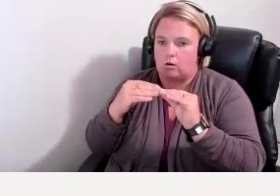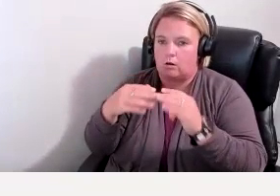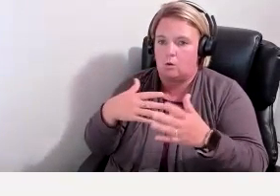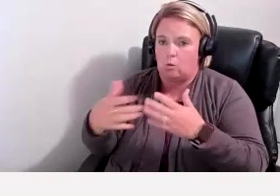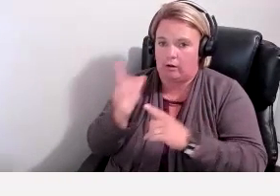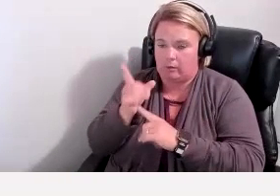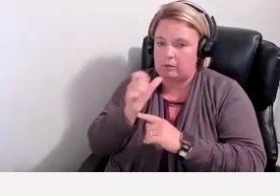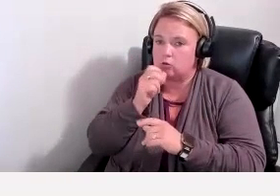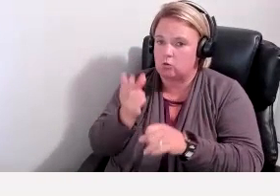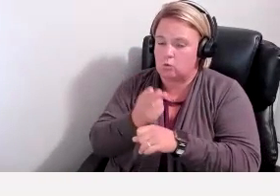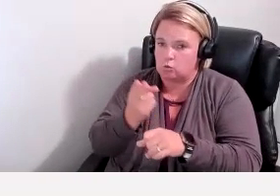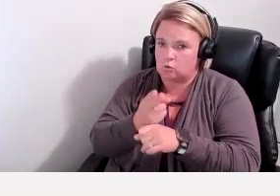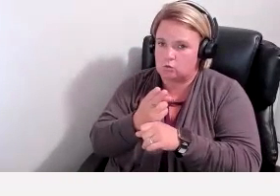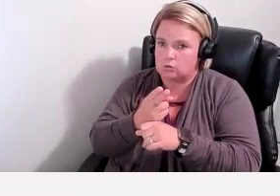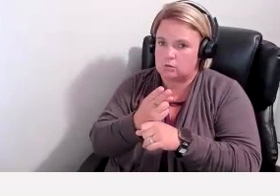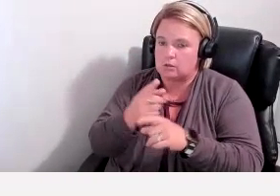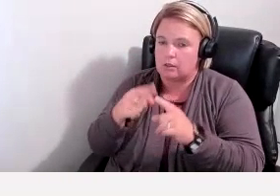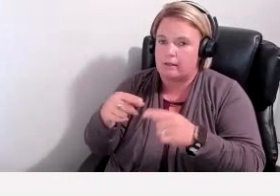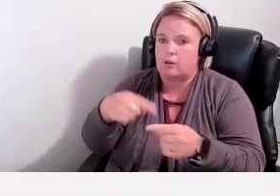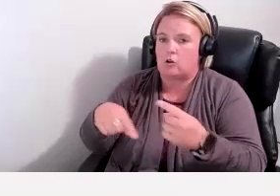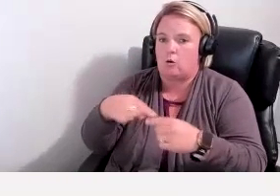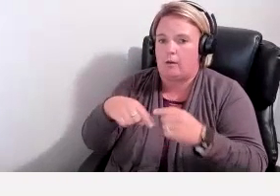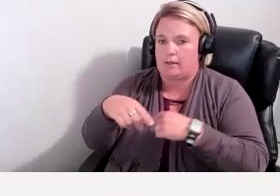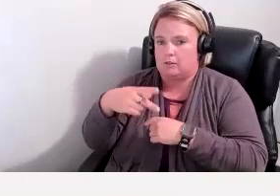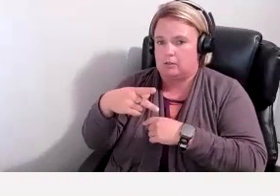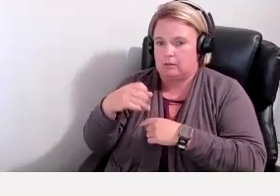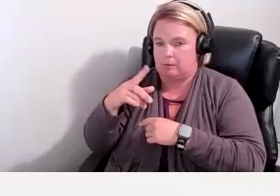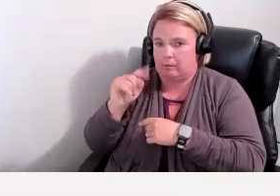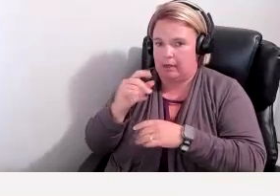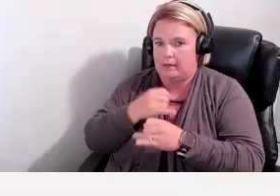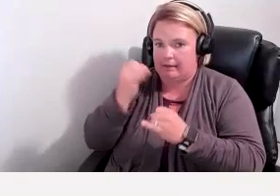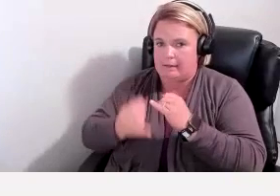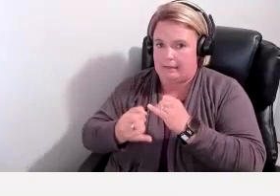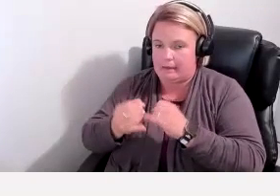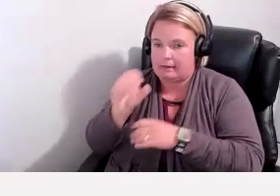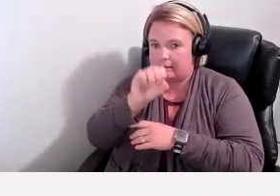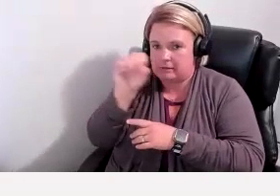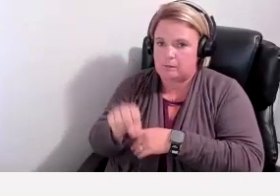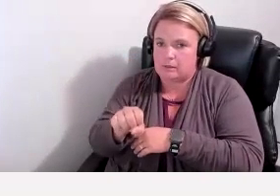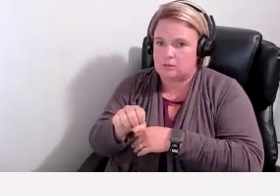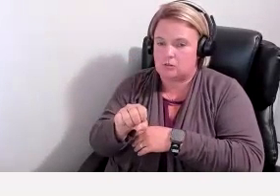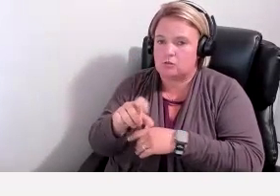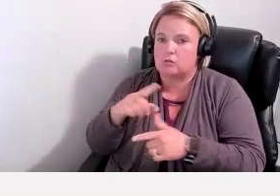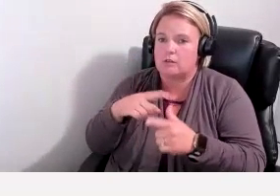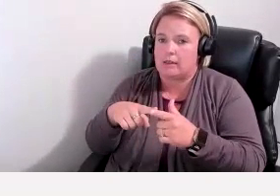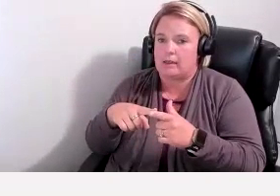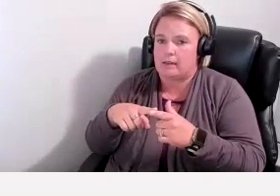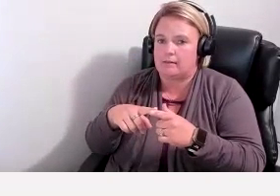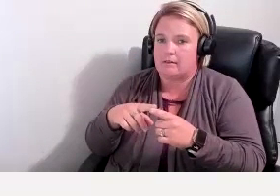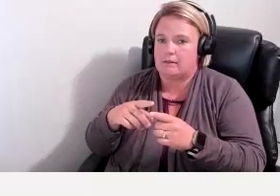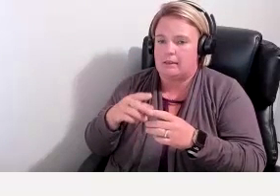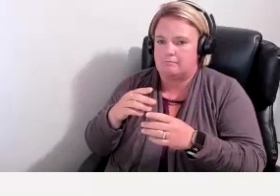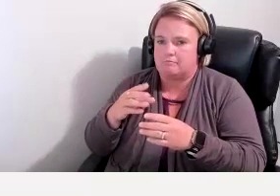don't use will go back into the pot at the end of the semester. So that's kind of when they recalibrate